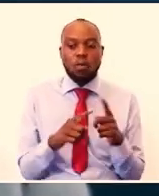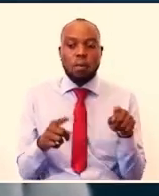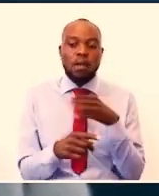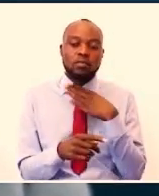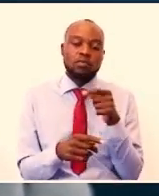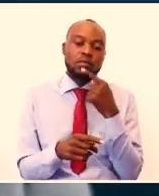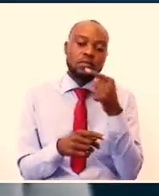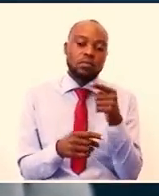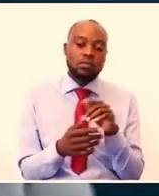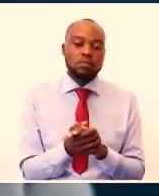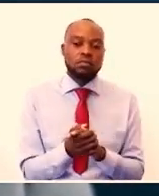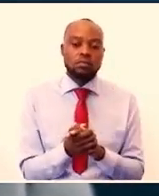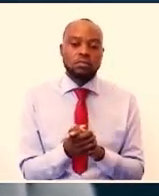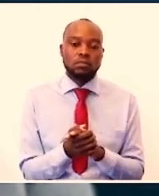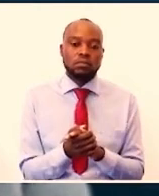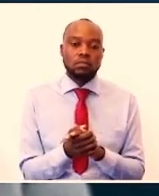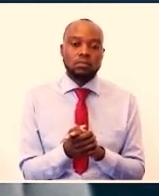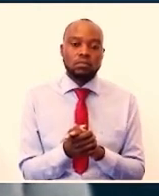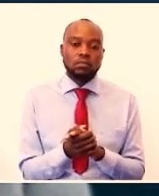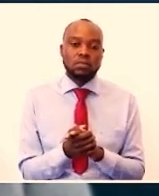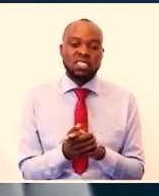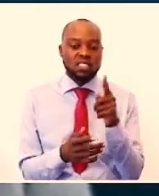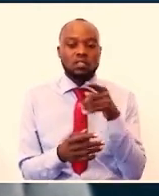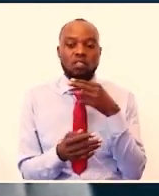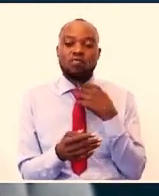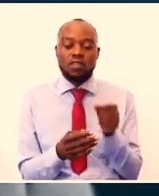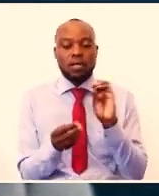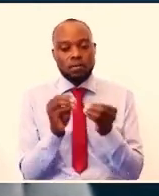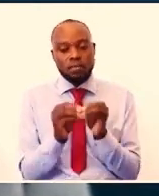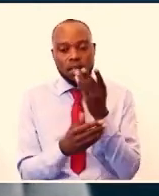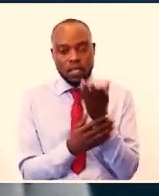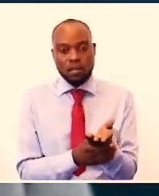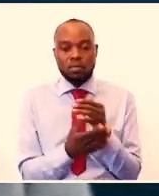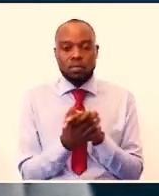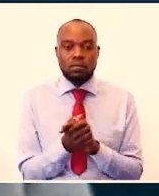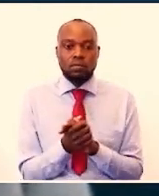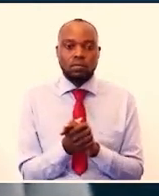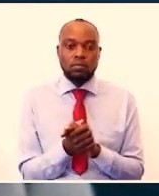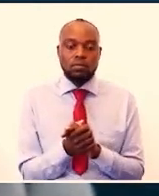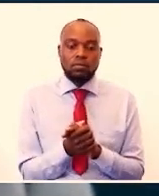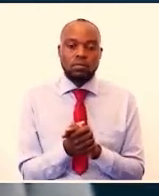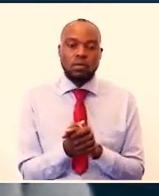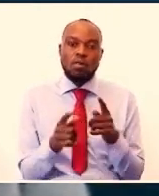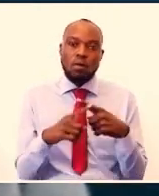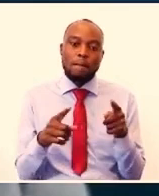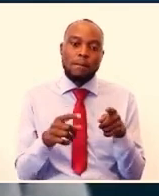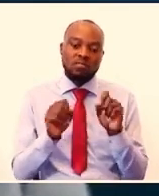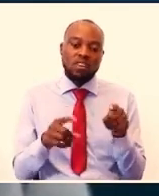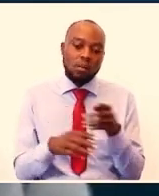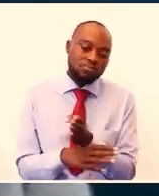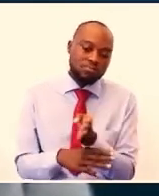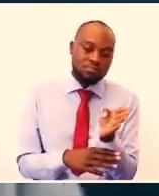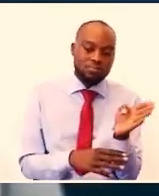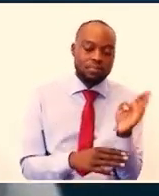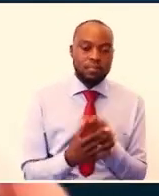that domestic debt is mounting, and the fiscal impacts are a lot more direct.